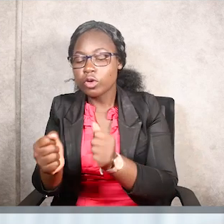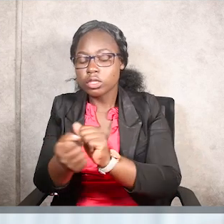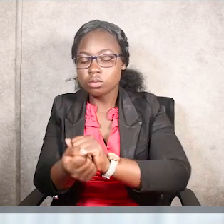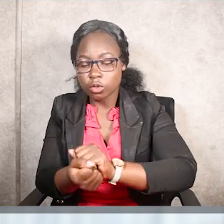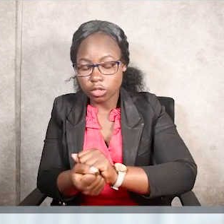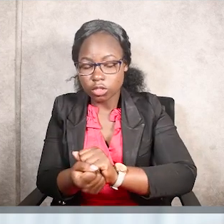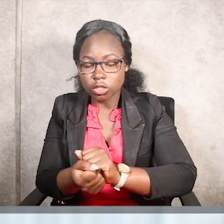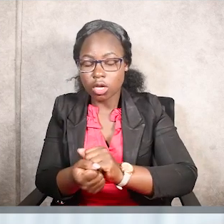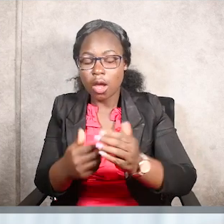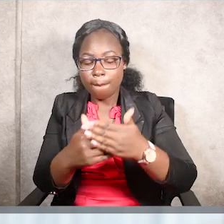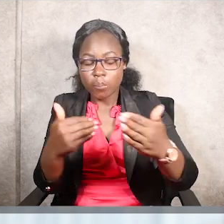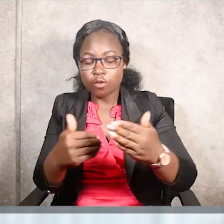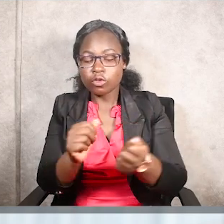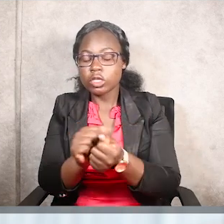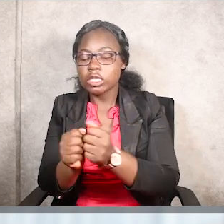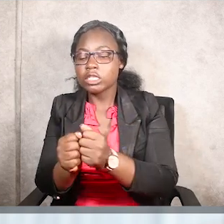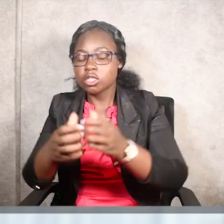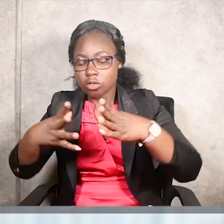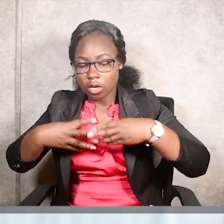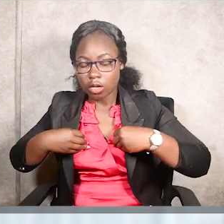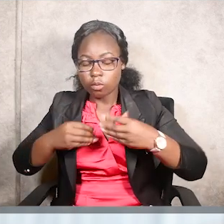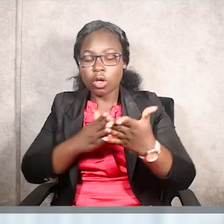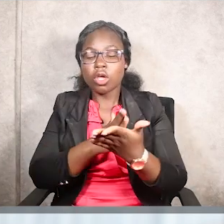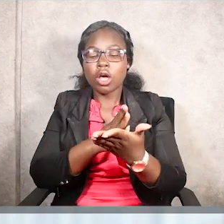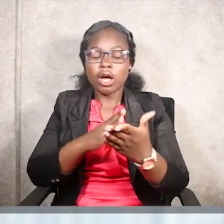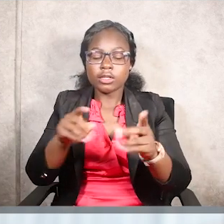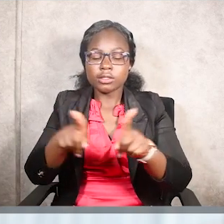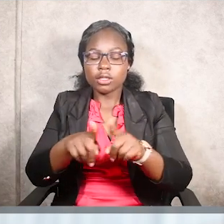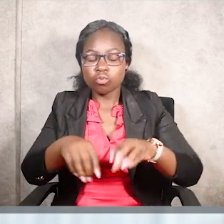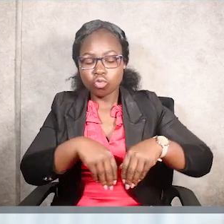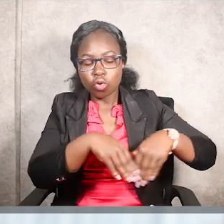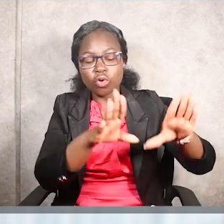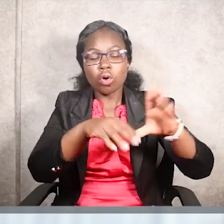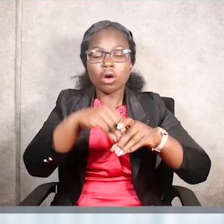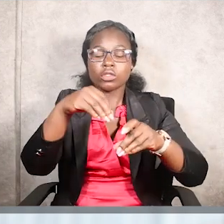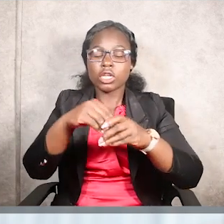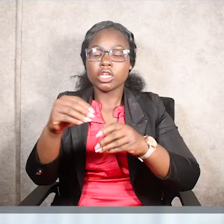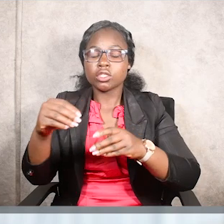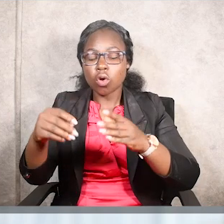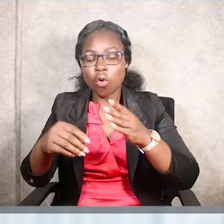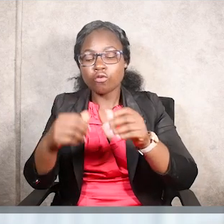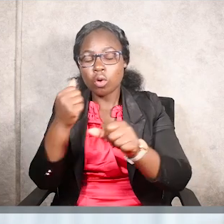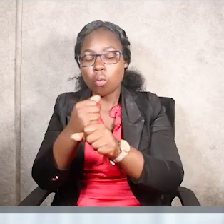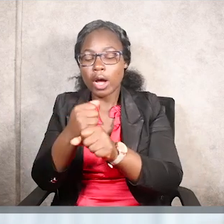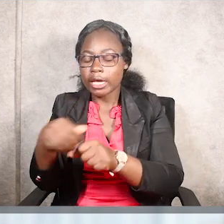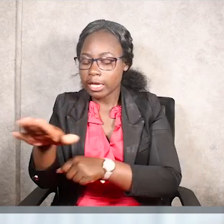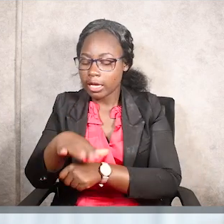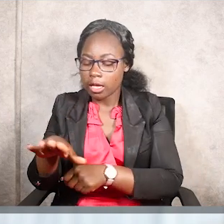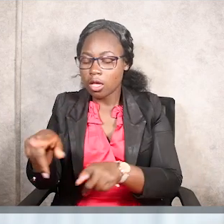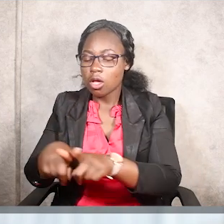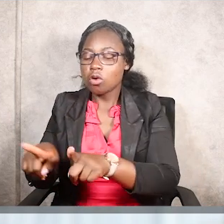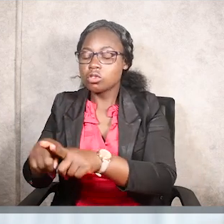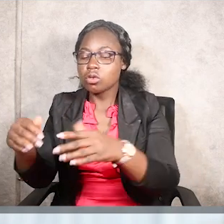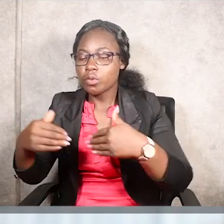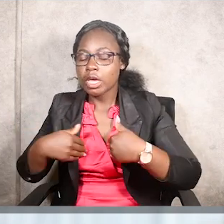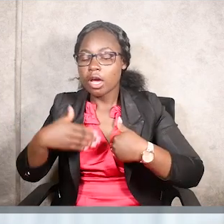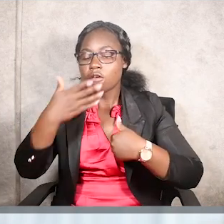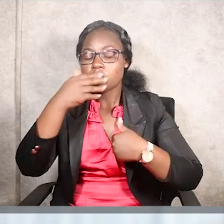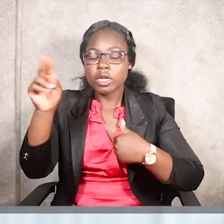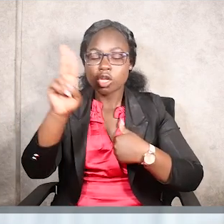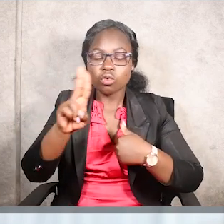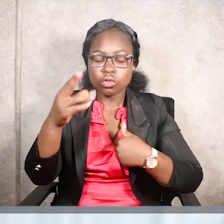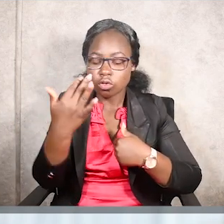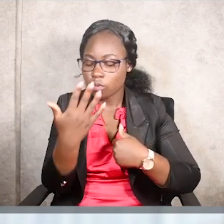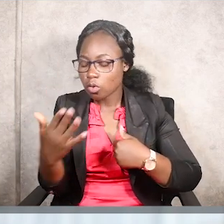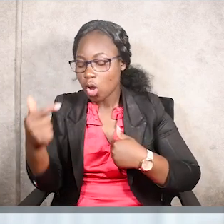the changes catch up with you and throw you out of the operational environment. There's also better utilization of